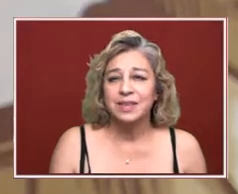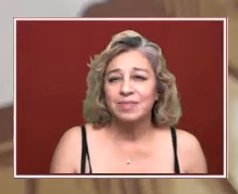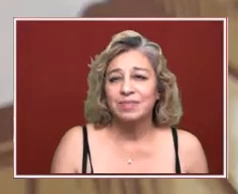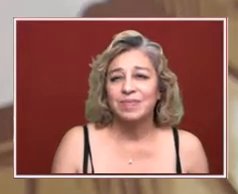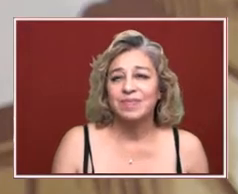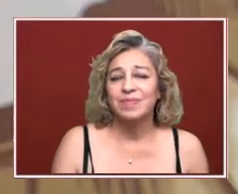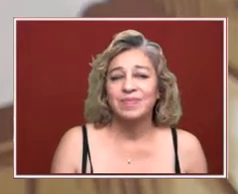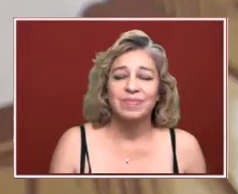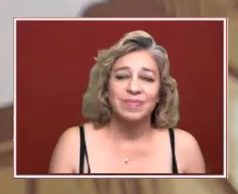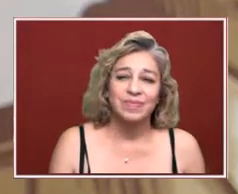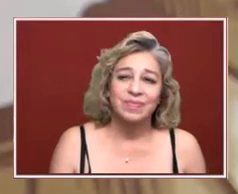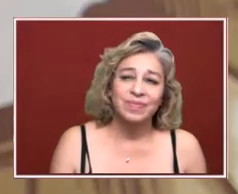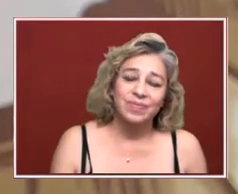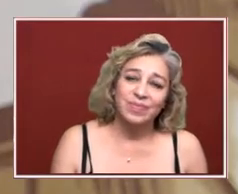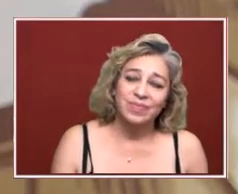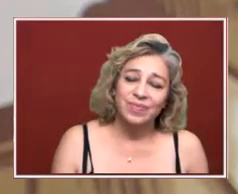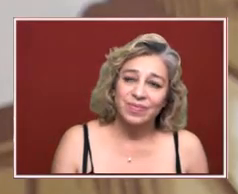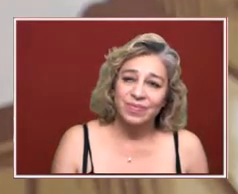government.